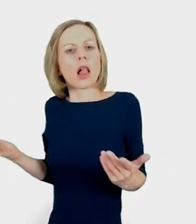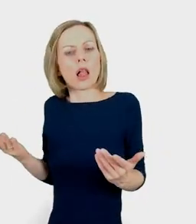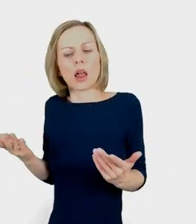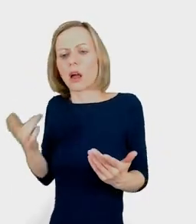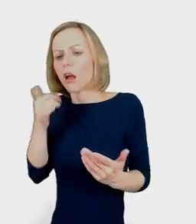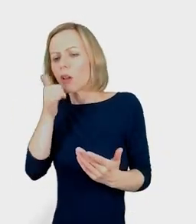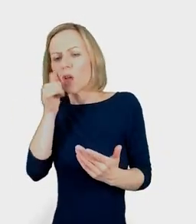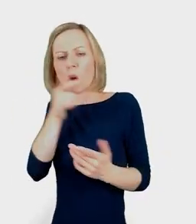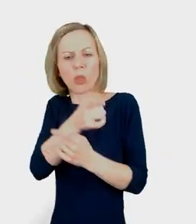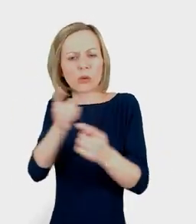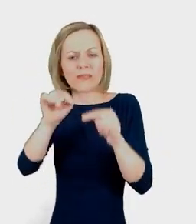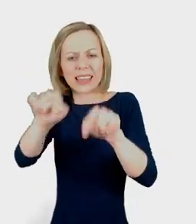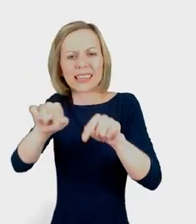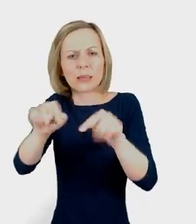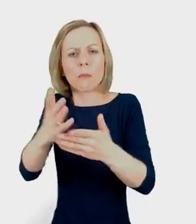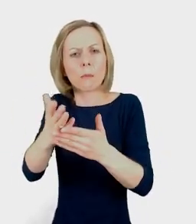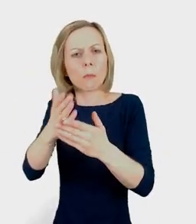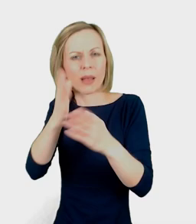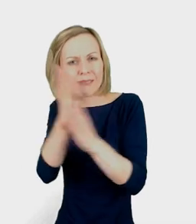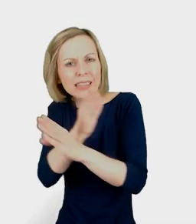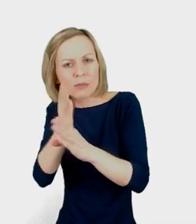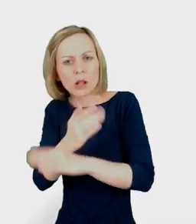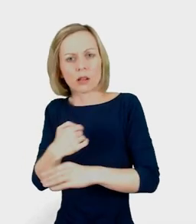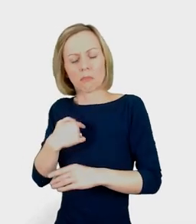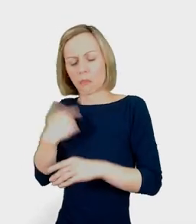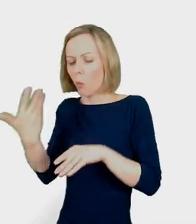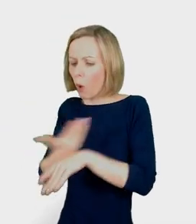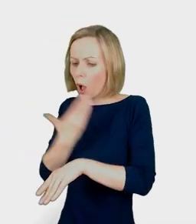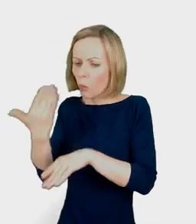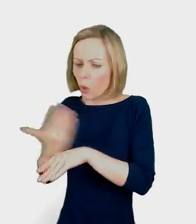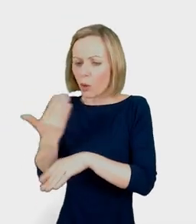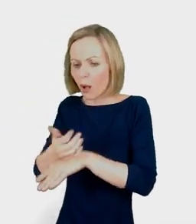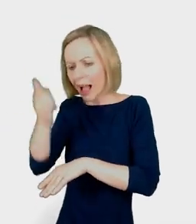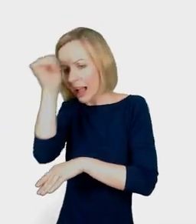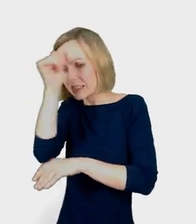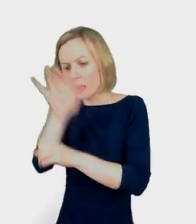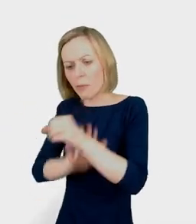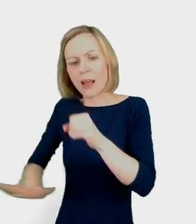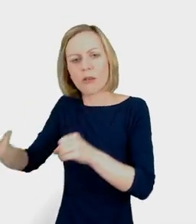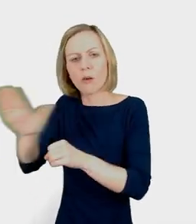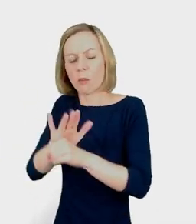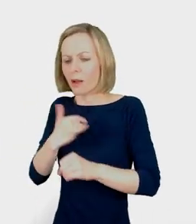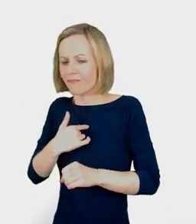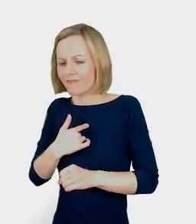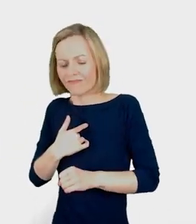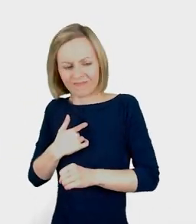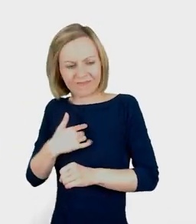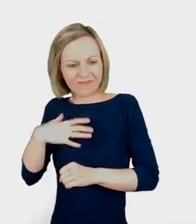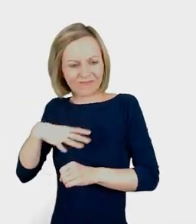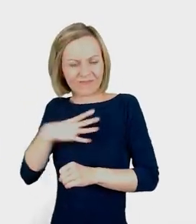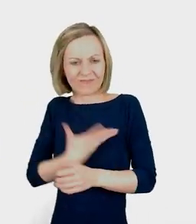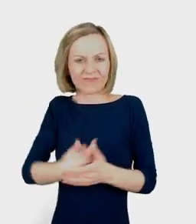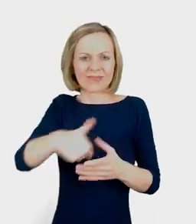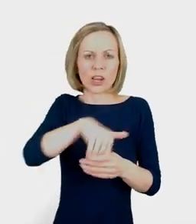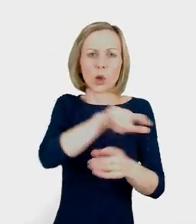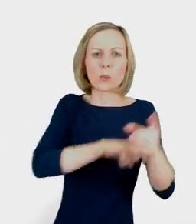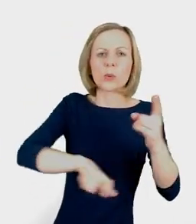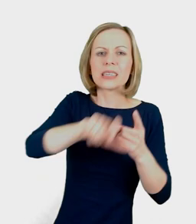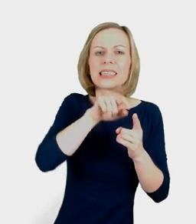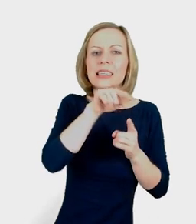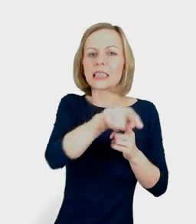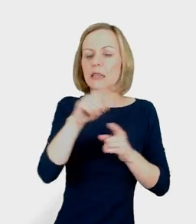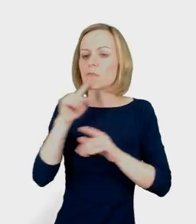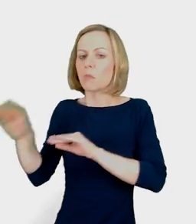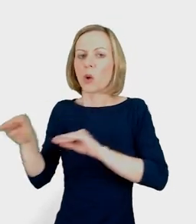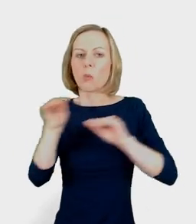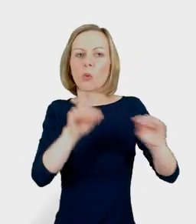invisible victims of modern slavery are. I kept on working in academia, but at some point I really wanted to work in the front line, so